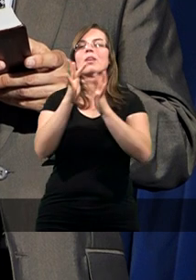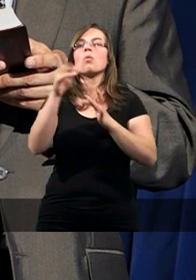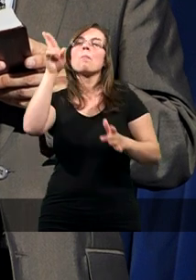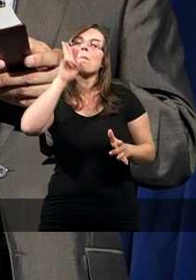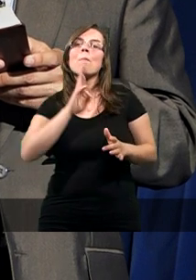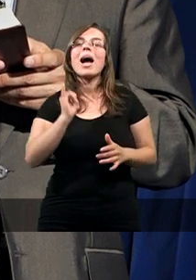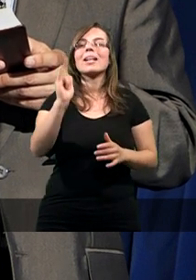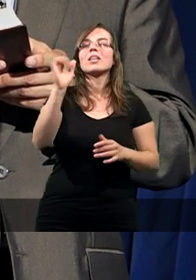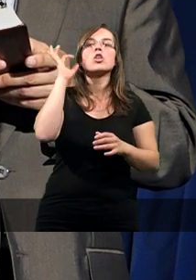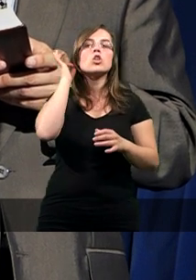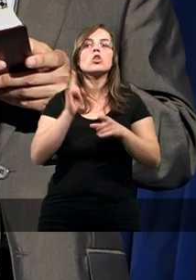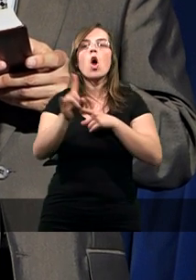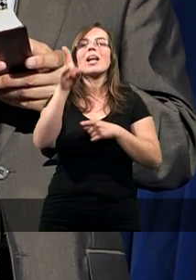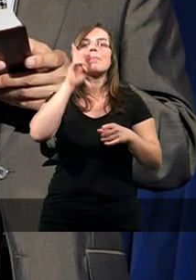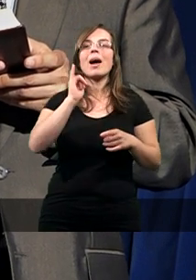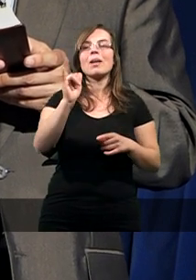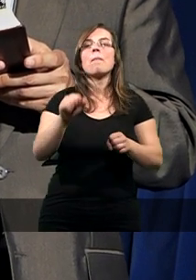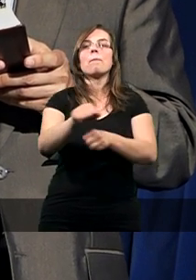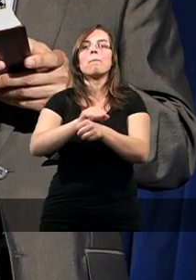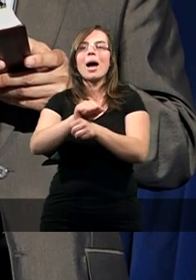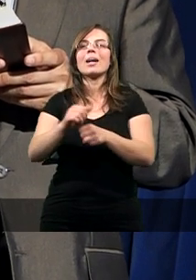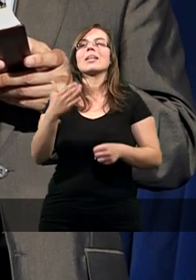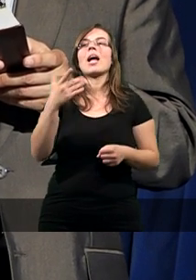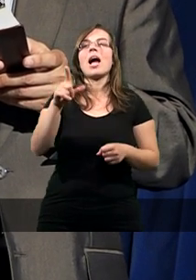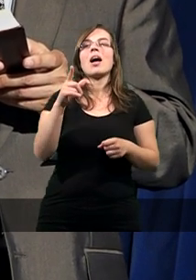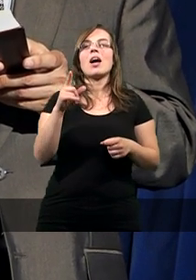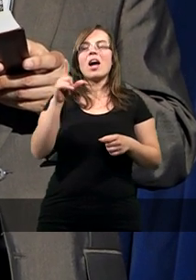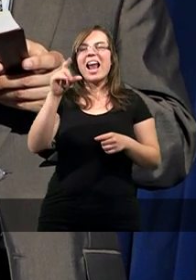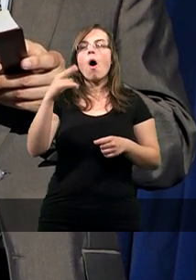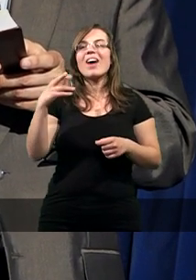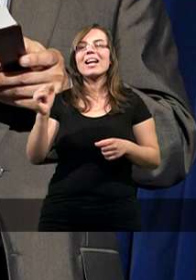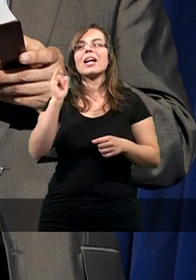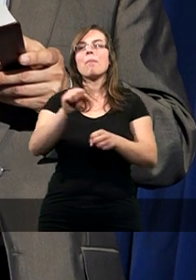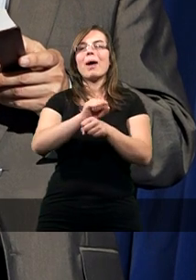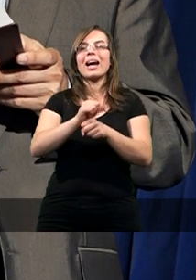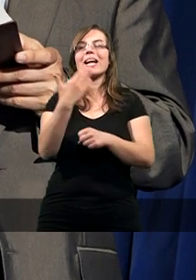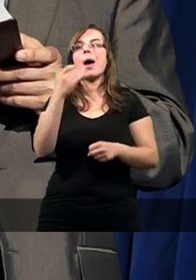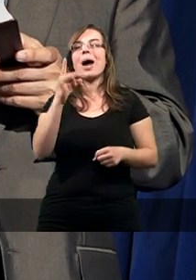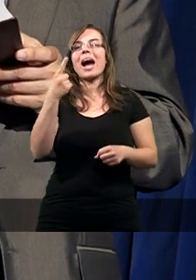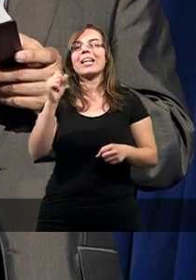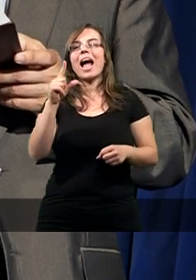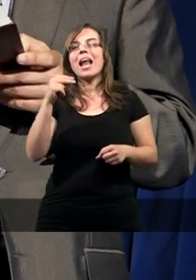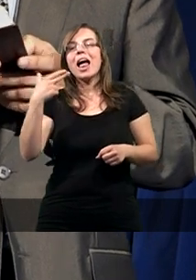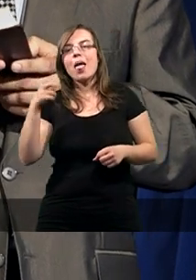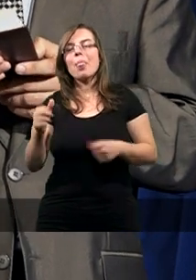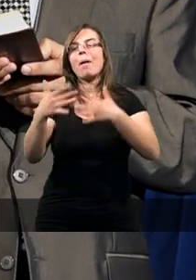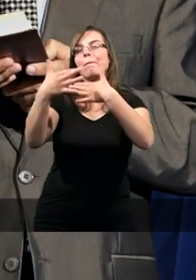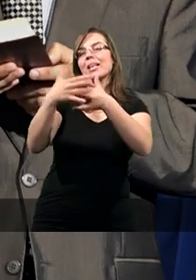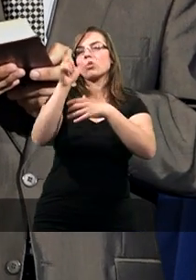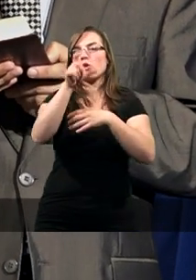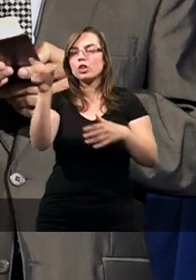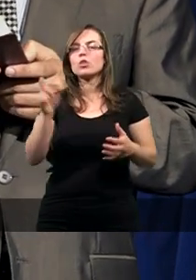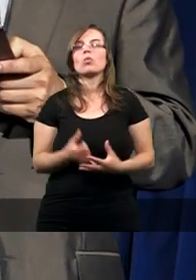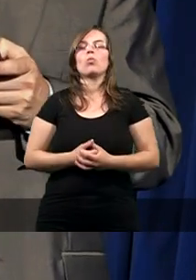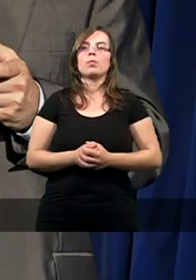matka jego i siostra matki jego Maria żona Kleofasa i Maria Magdalena. Once again